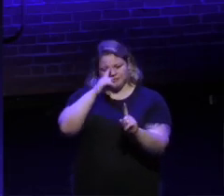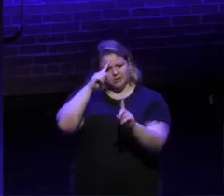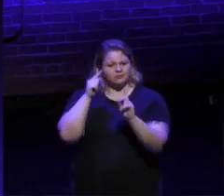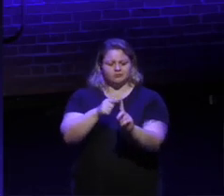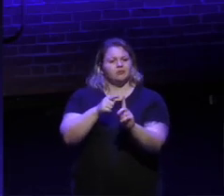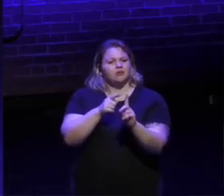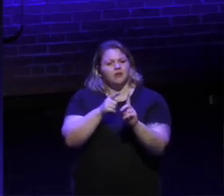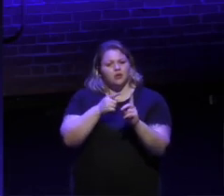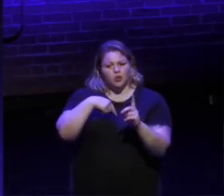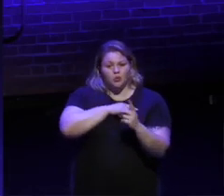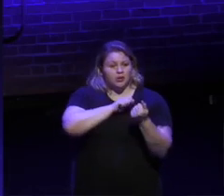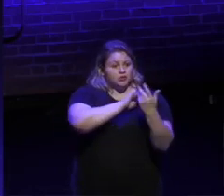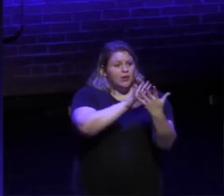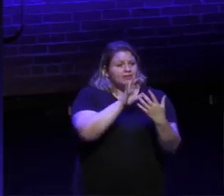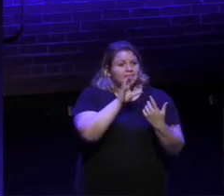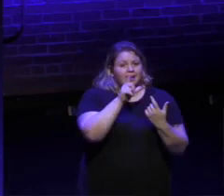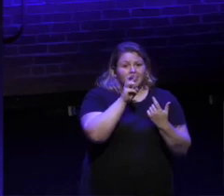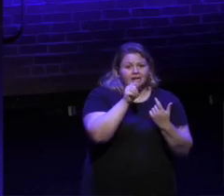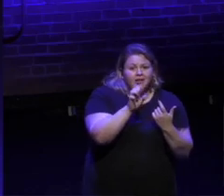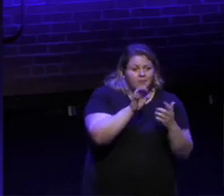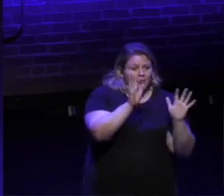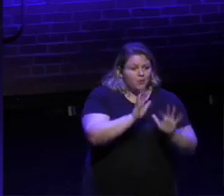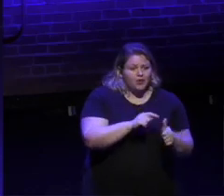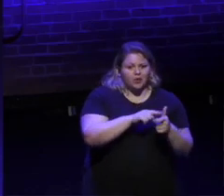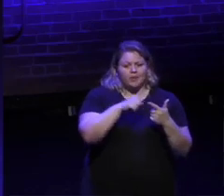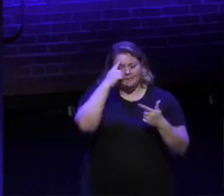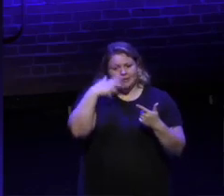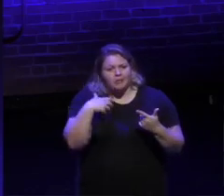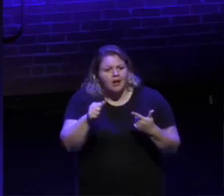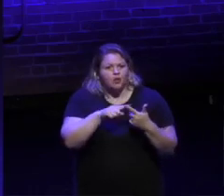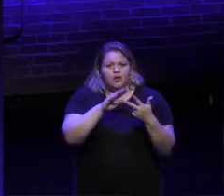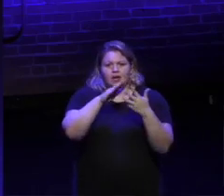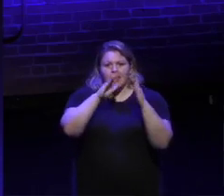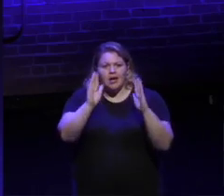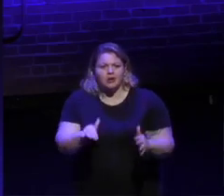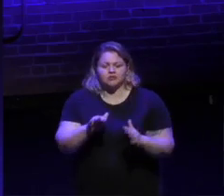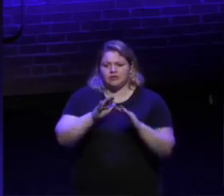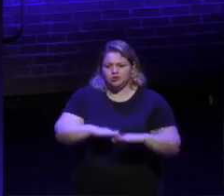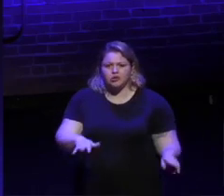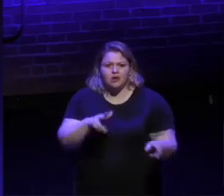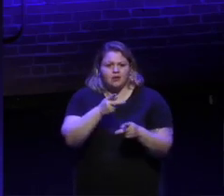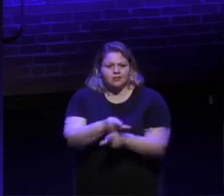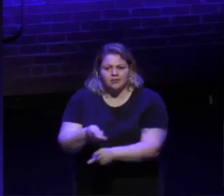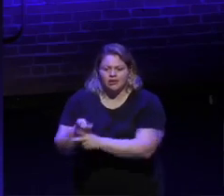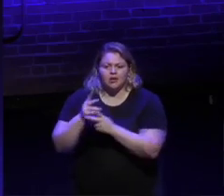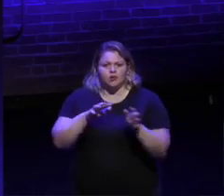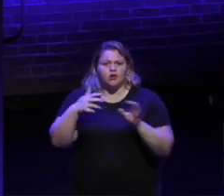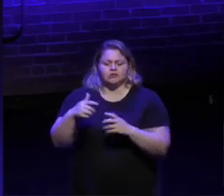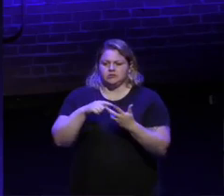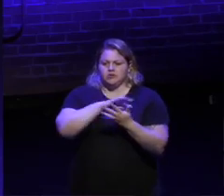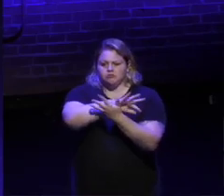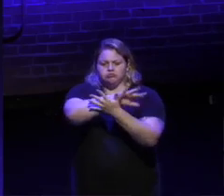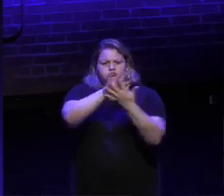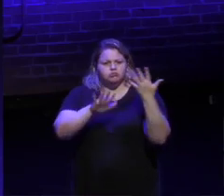we address the climate crisis, the housing crisis, the mental health crisis, the childcare crisis, and as we're trying to